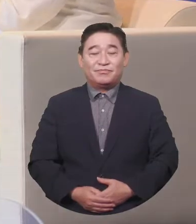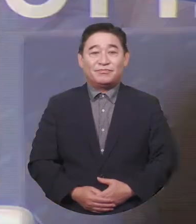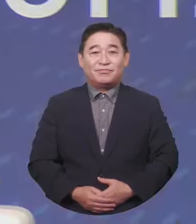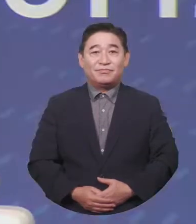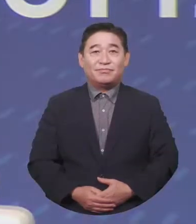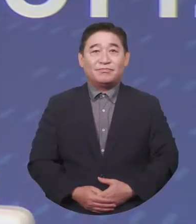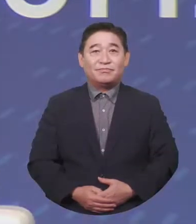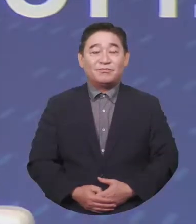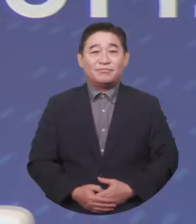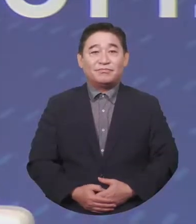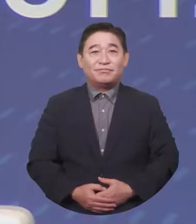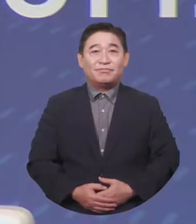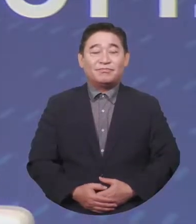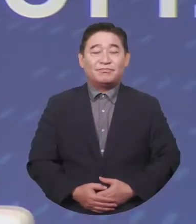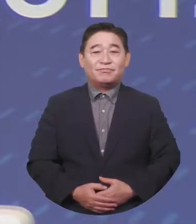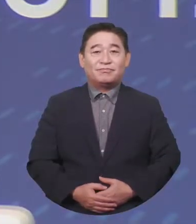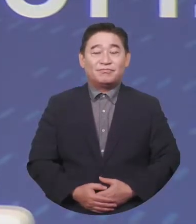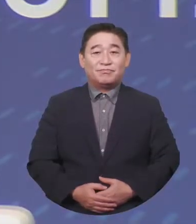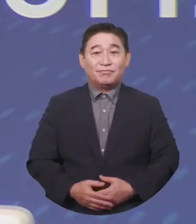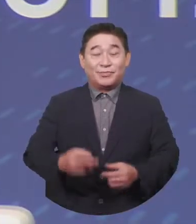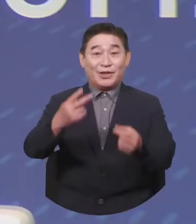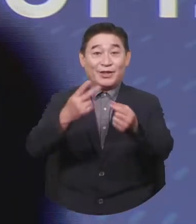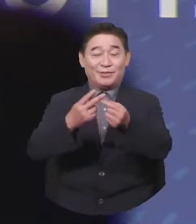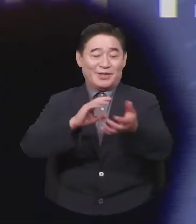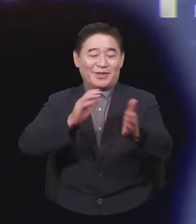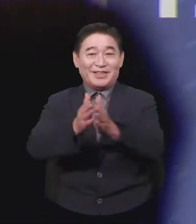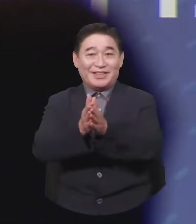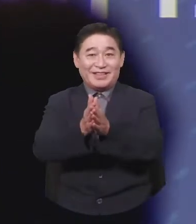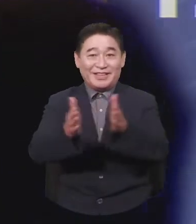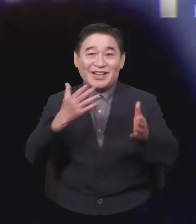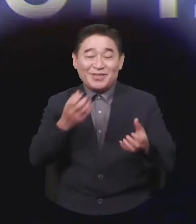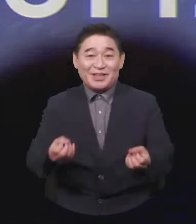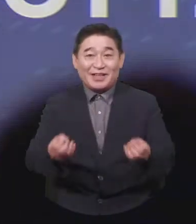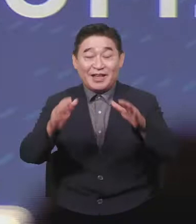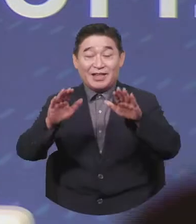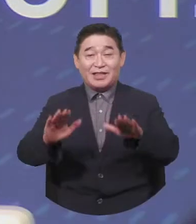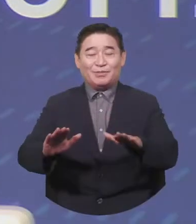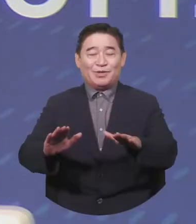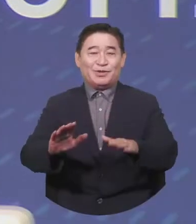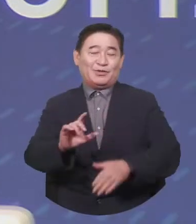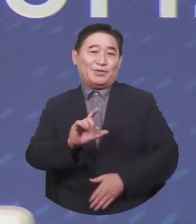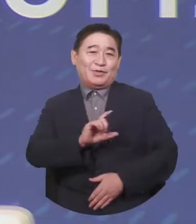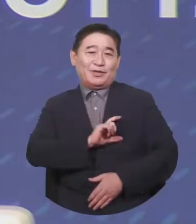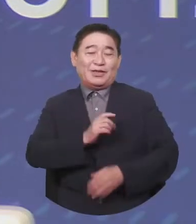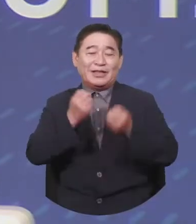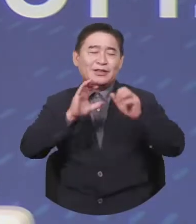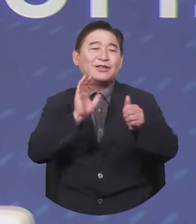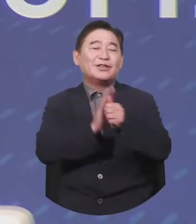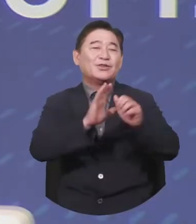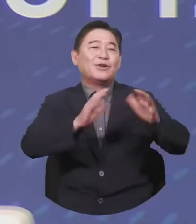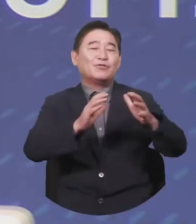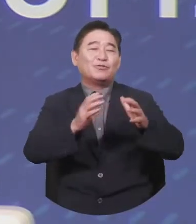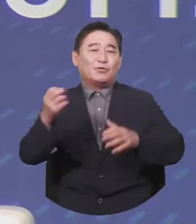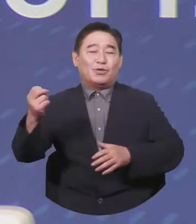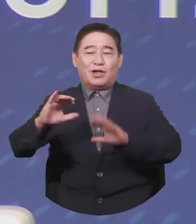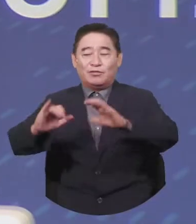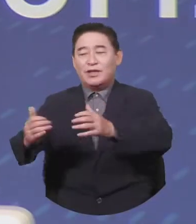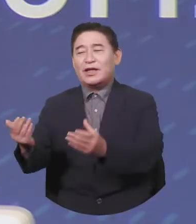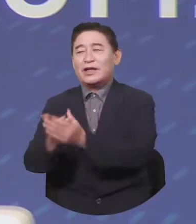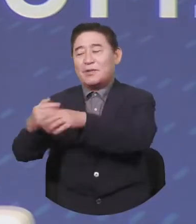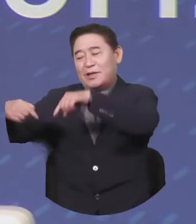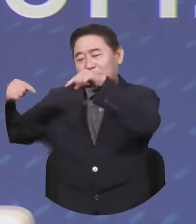Welcome back to second session and our topic, emerging donors and changing landscape of international